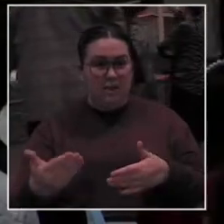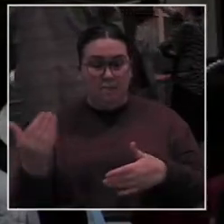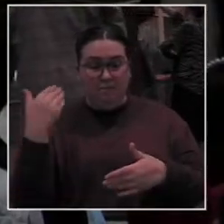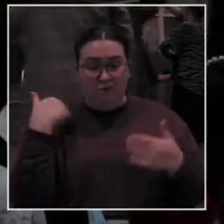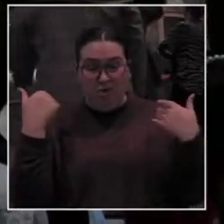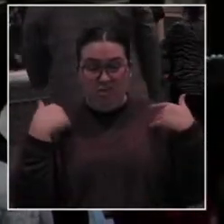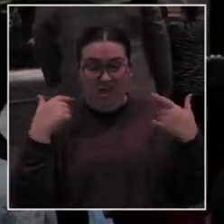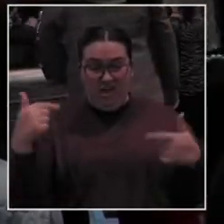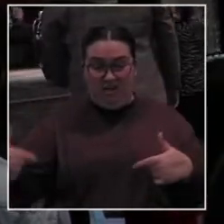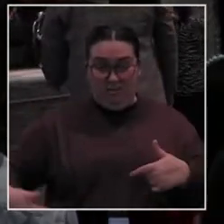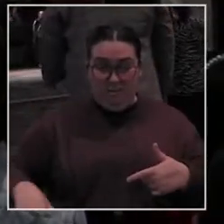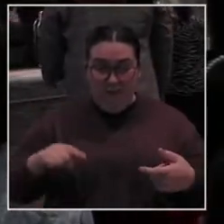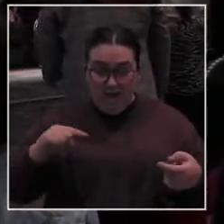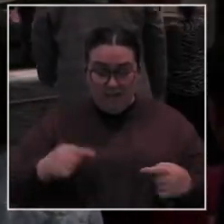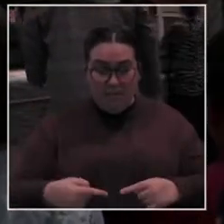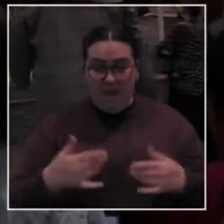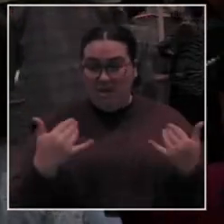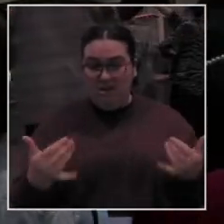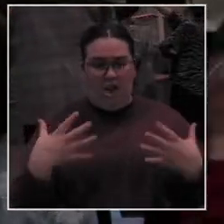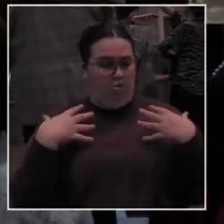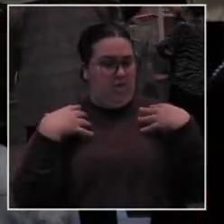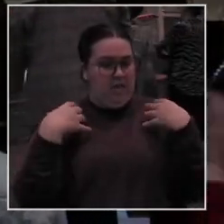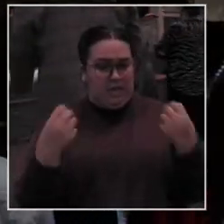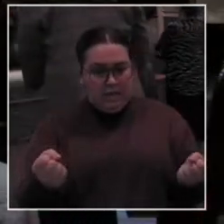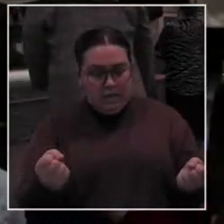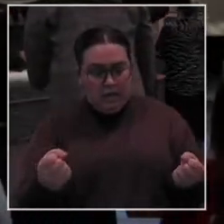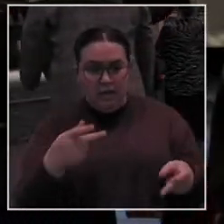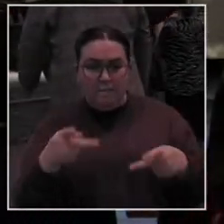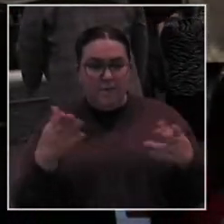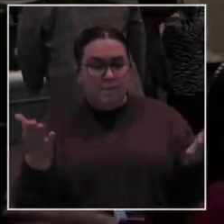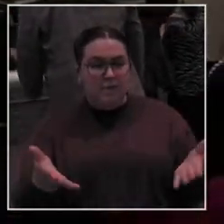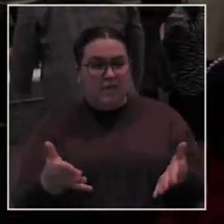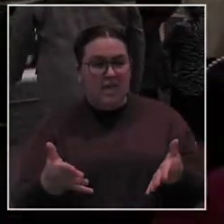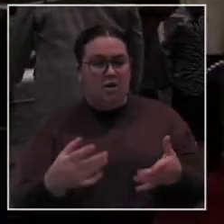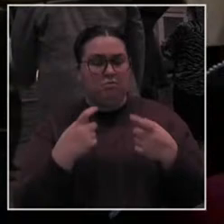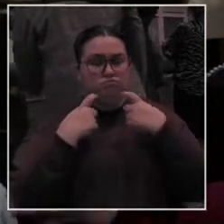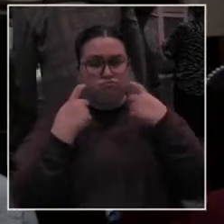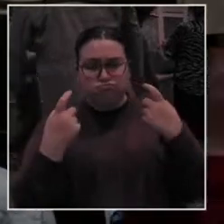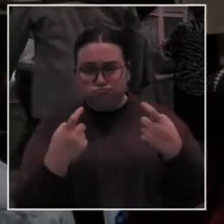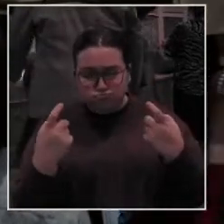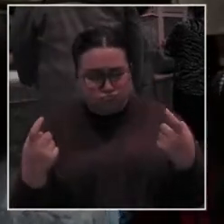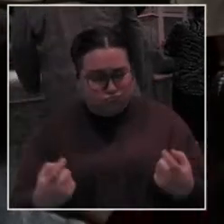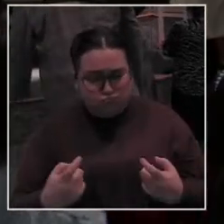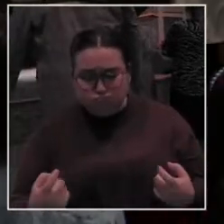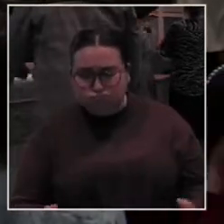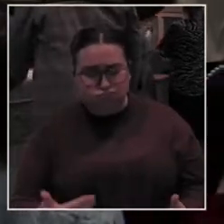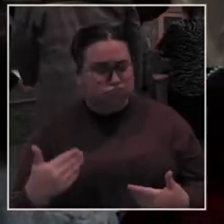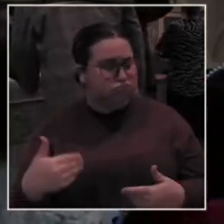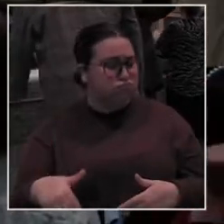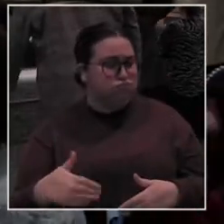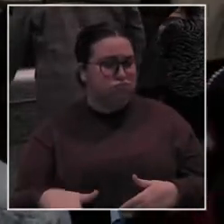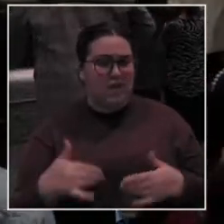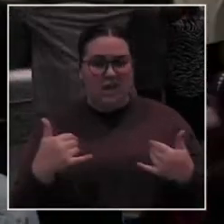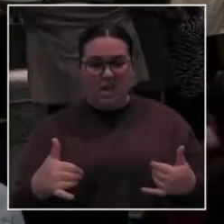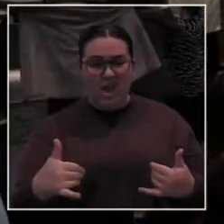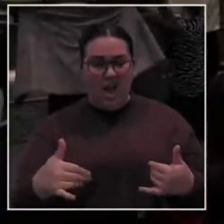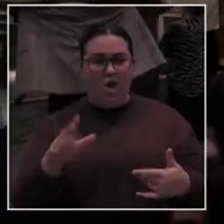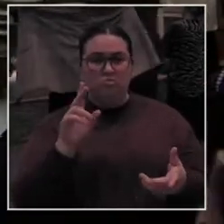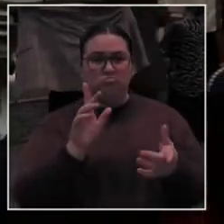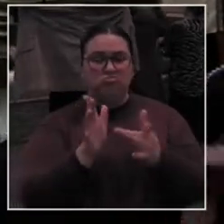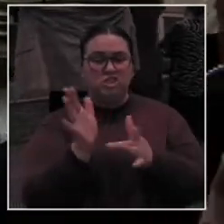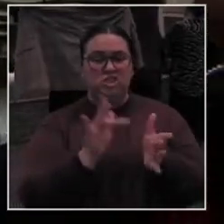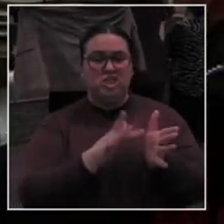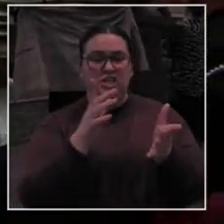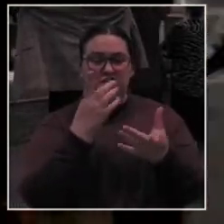anymore. There were people way down in sin. Jesus rescued them. They don't have sin